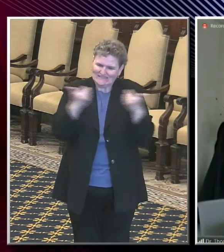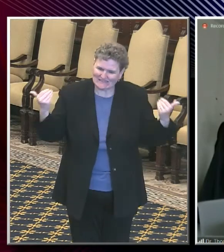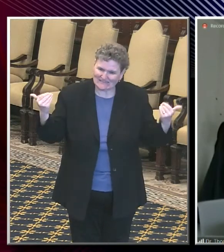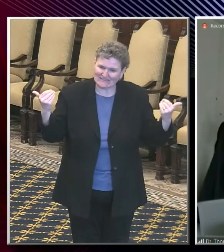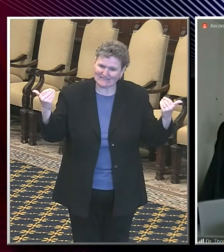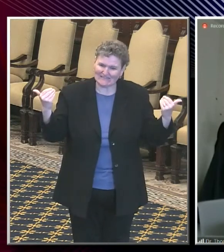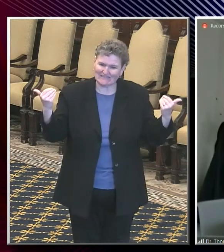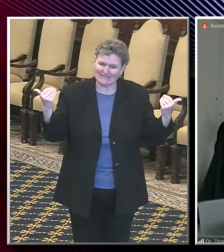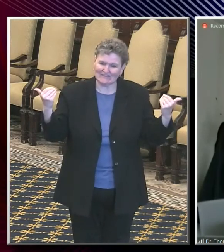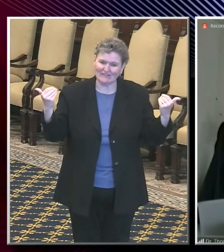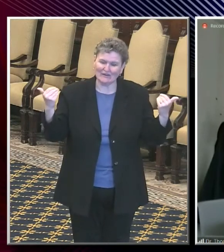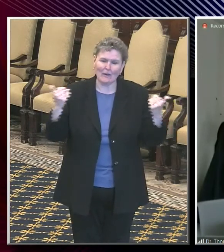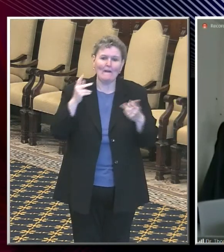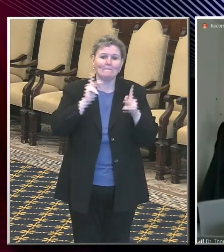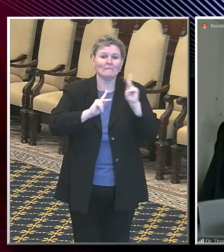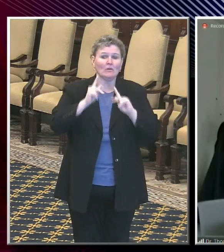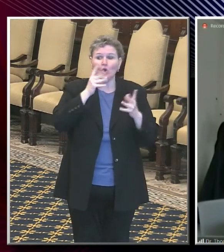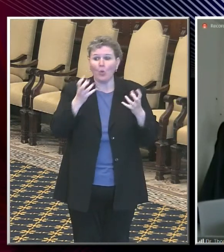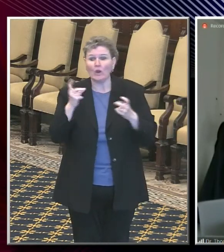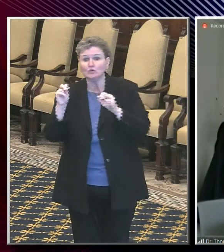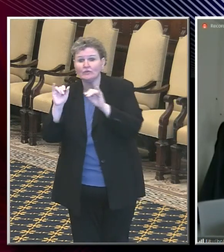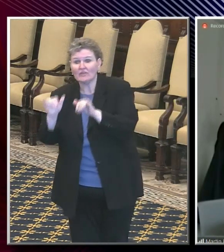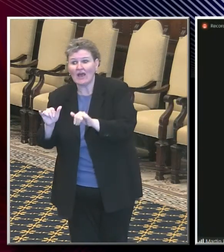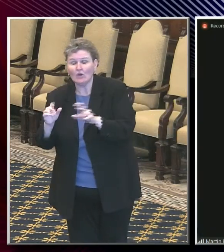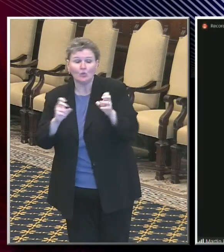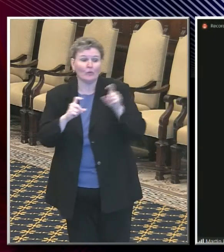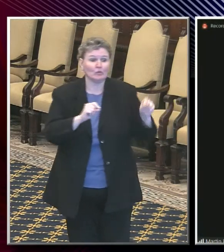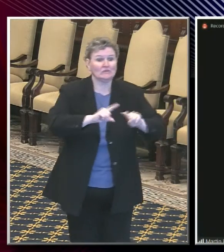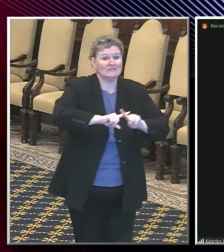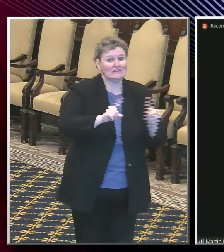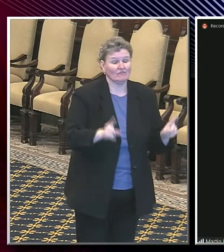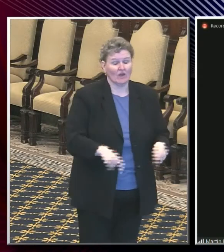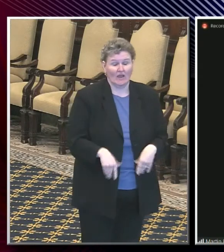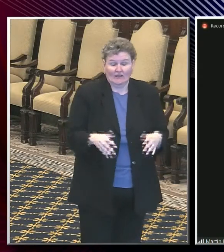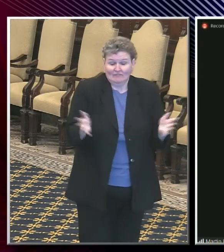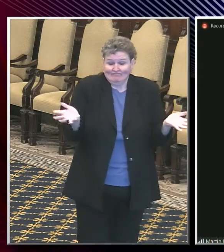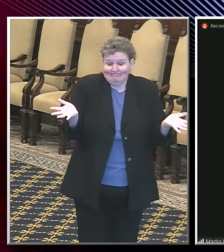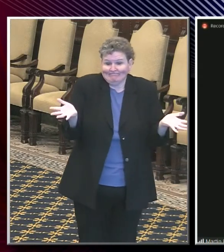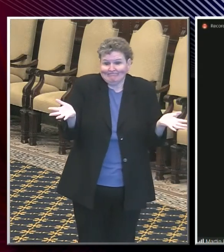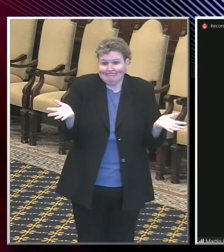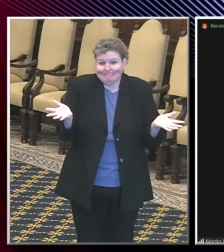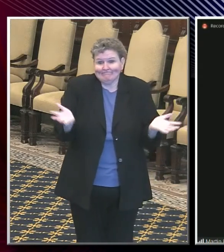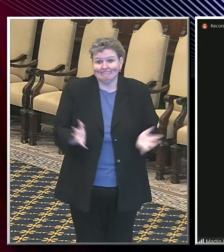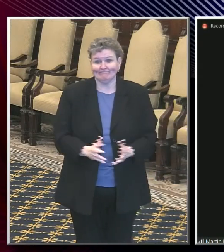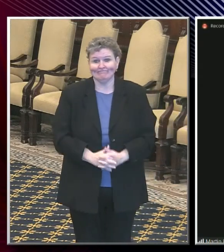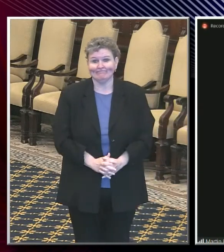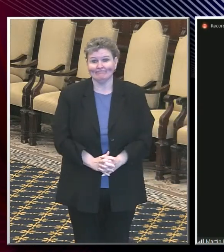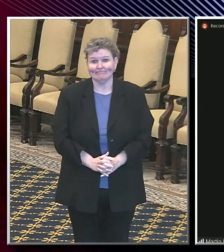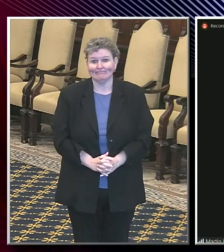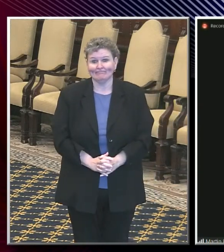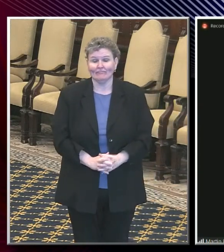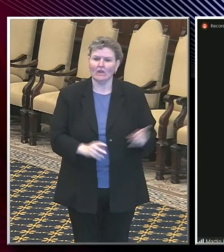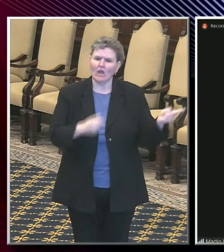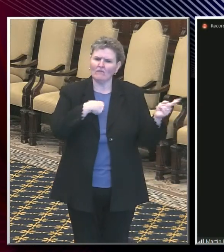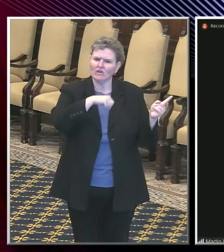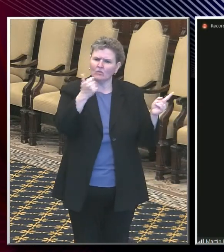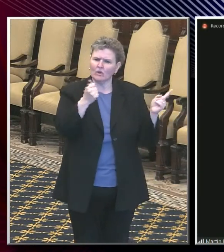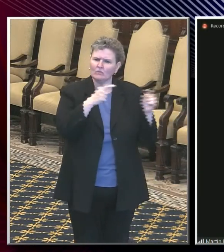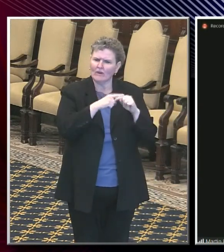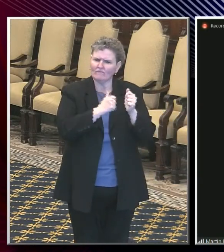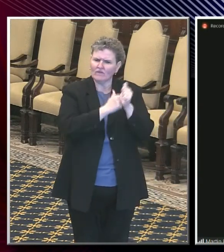the congregate care setting. So does that include nursing homes? Is the city helping to do contact tracing in nursing homes? Absolutely. Yes, we're working with nursing homes when they